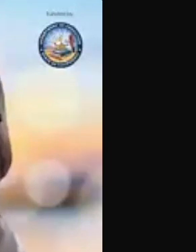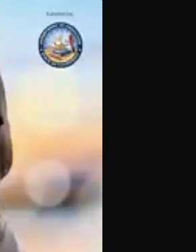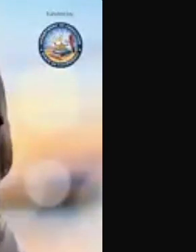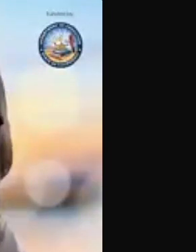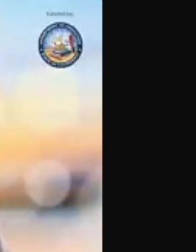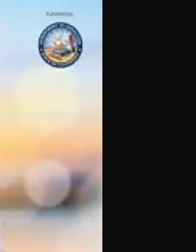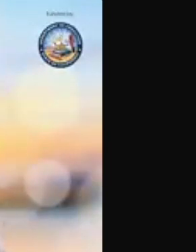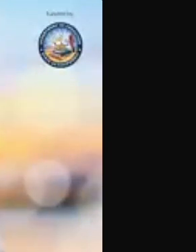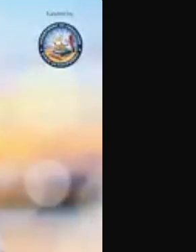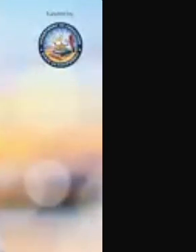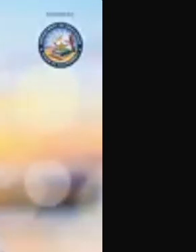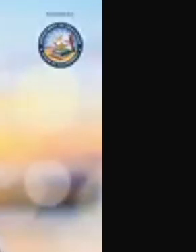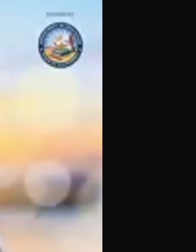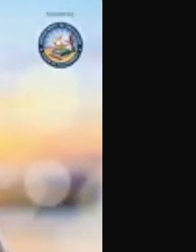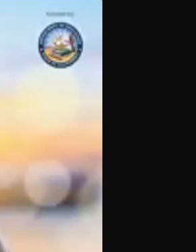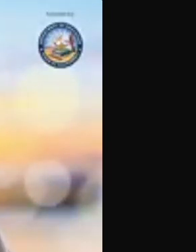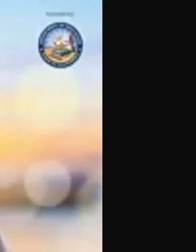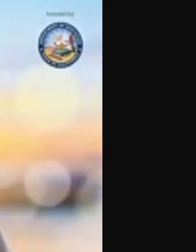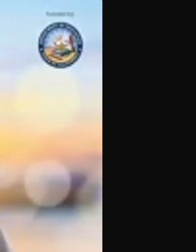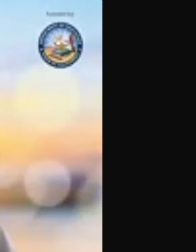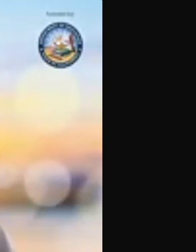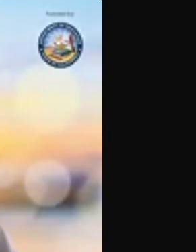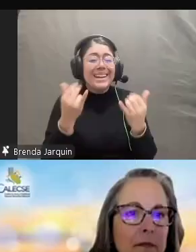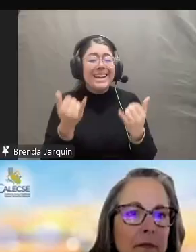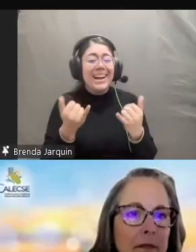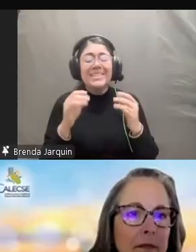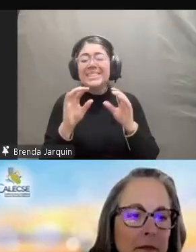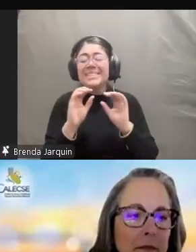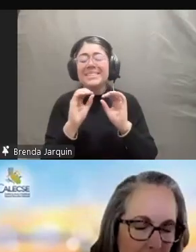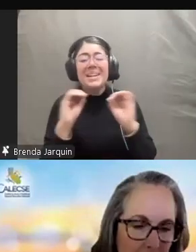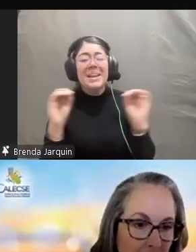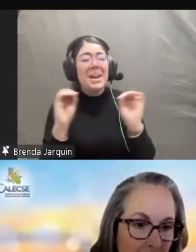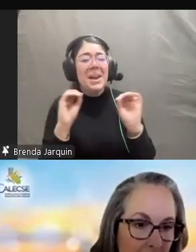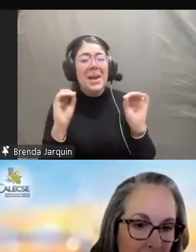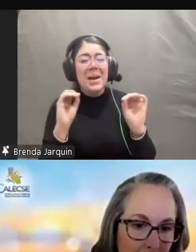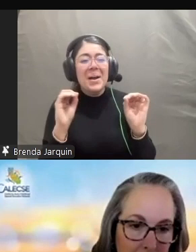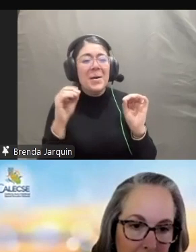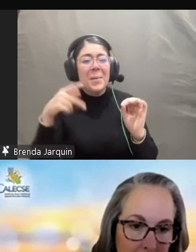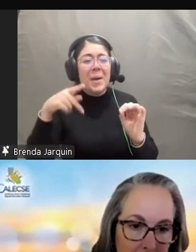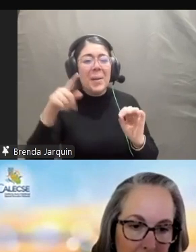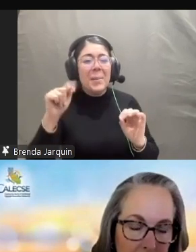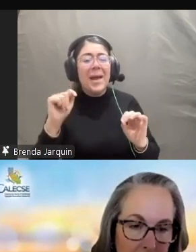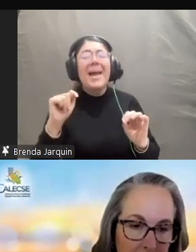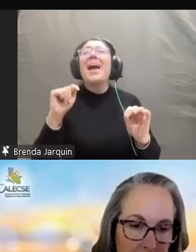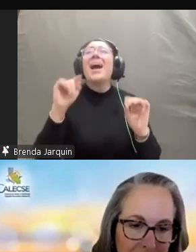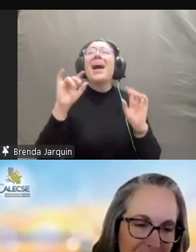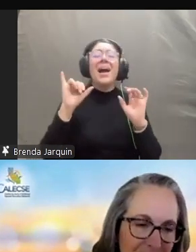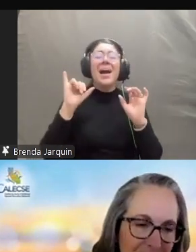so, oh, now there's no slideshow. Yeah, I have to unshare. And Oh, okay, got it. Sorry.